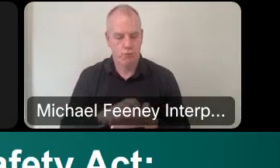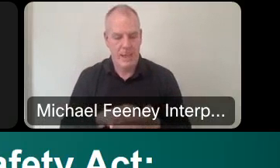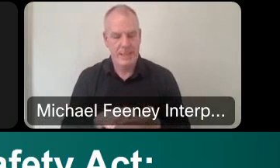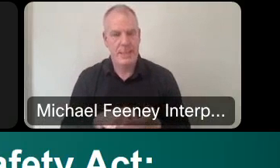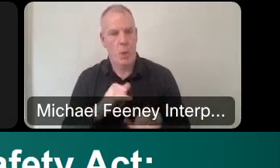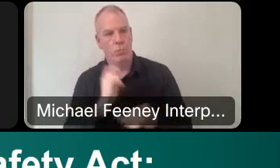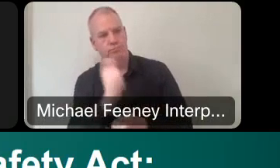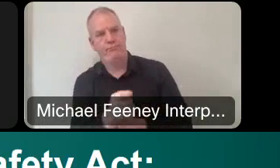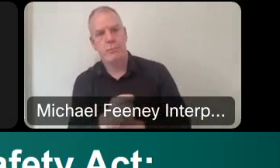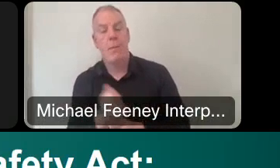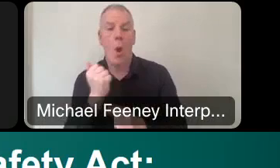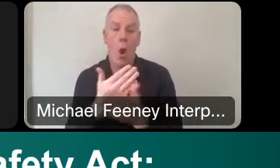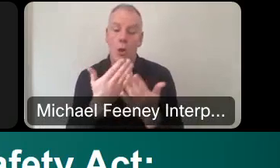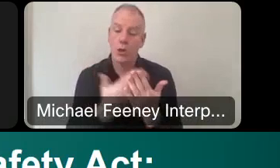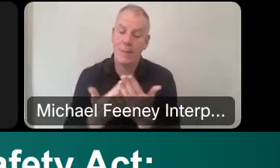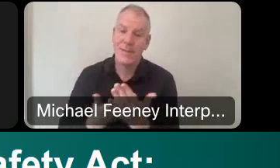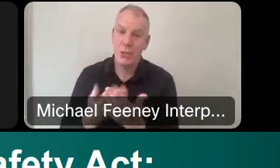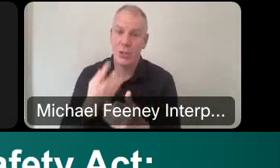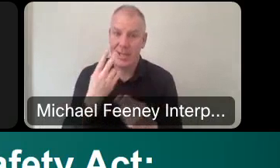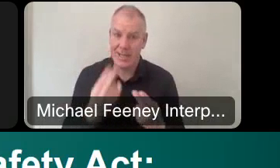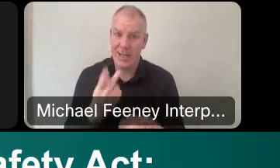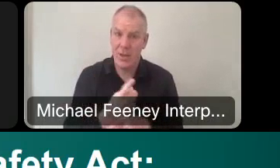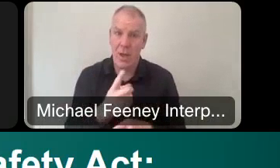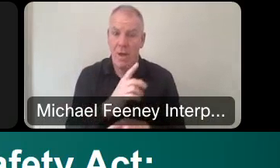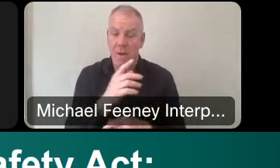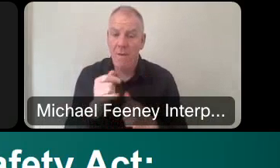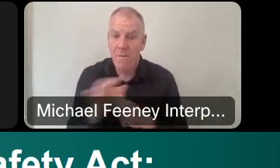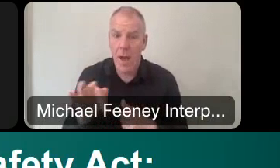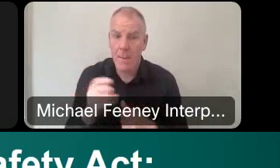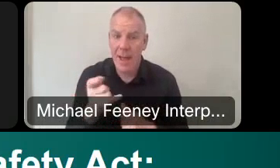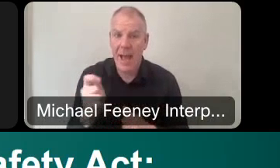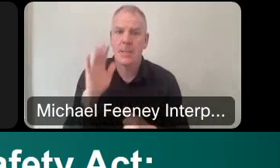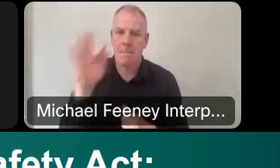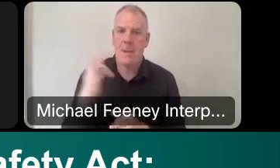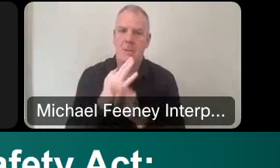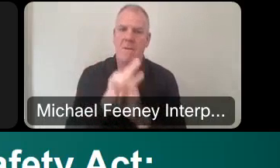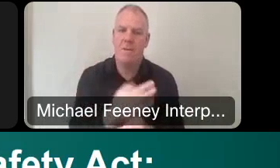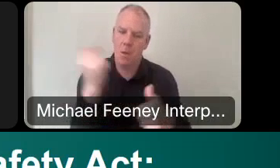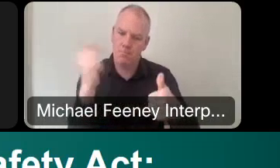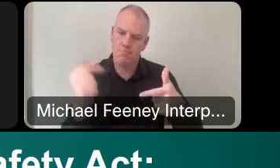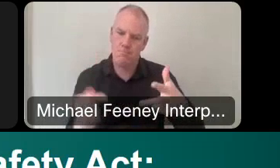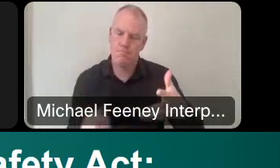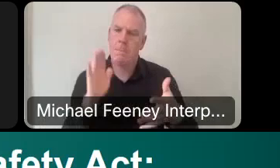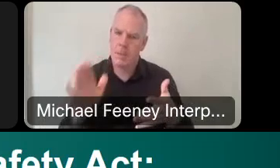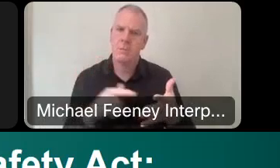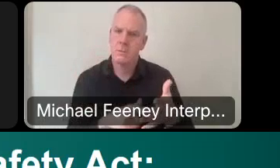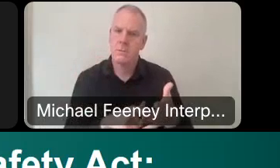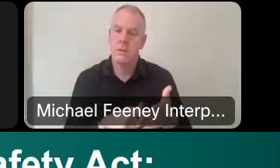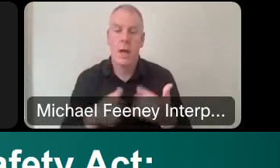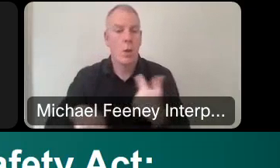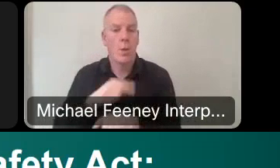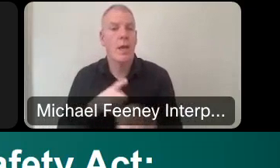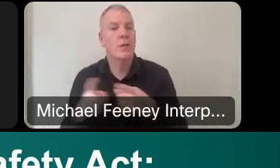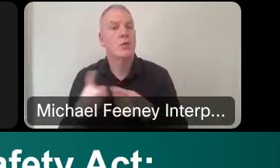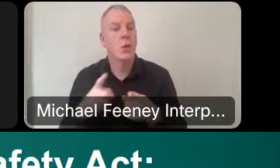of the documentation requirements in this Act must be adhered to. And just that you know that we are currently working on